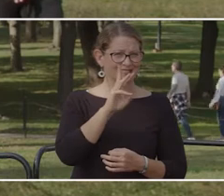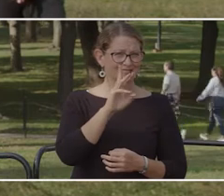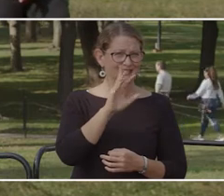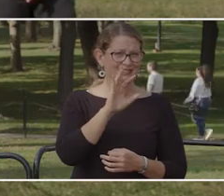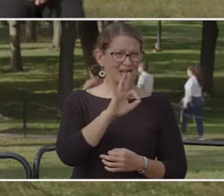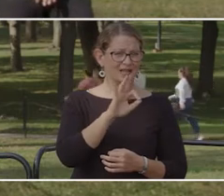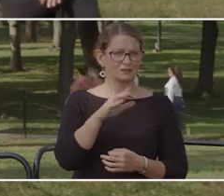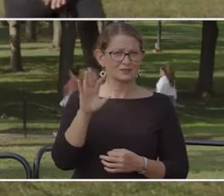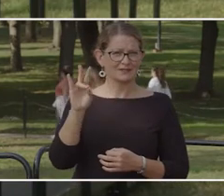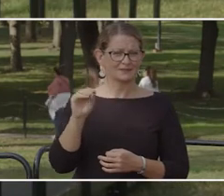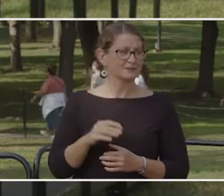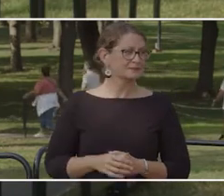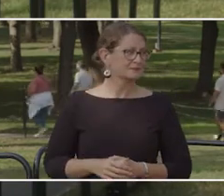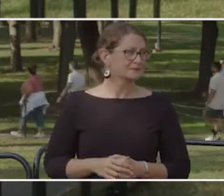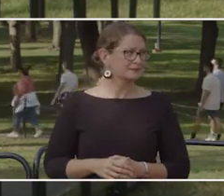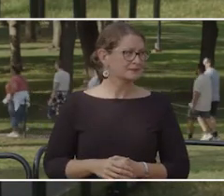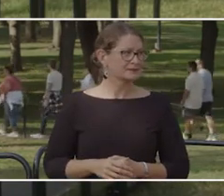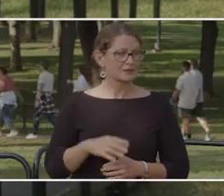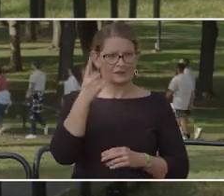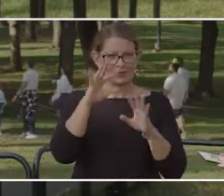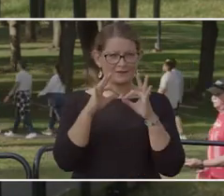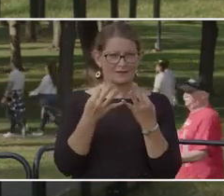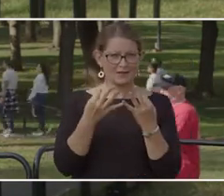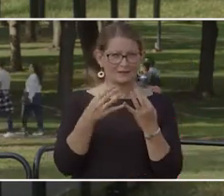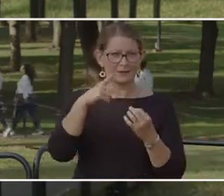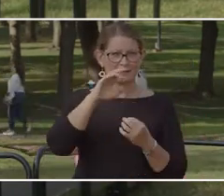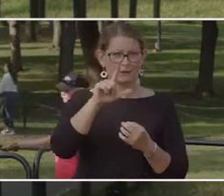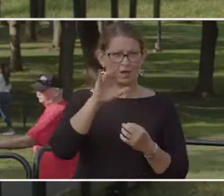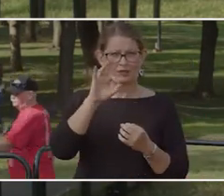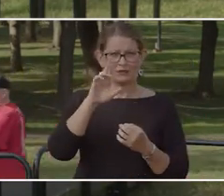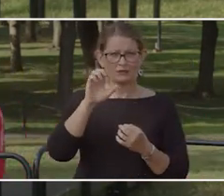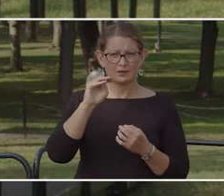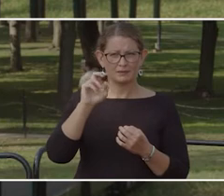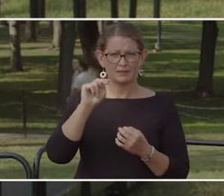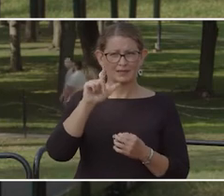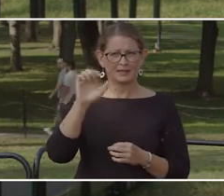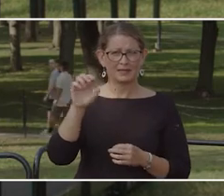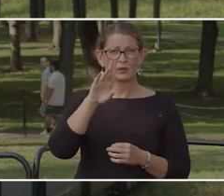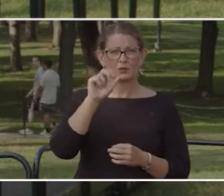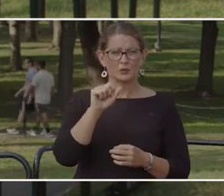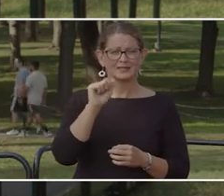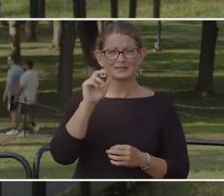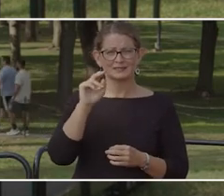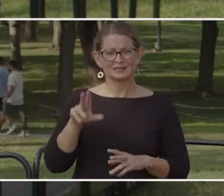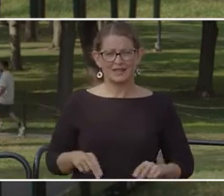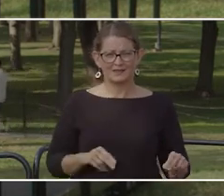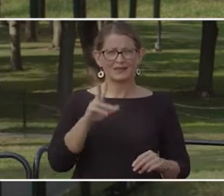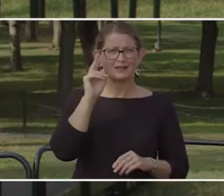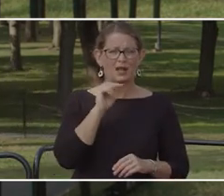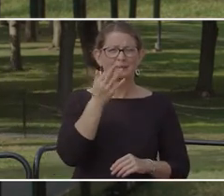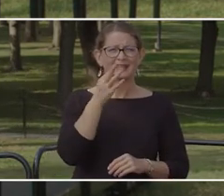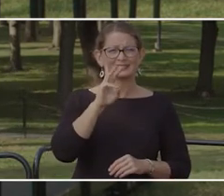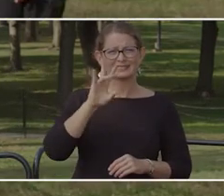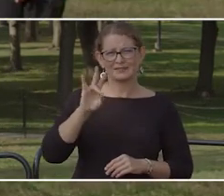to 1970. On behalf of the family of Paul Freeman Lee, United States Navy, Vietnam,